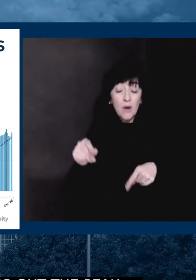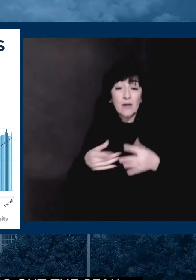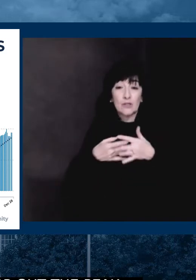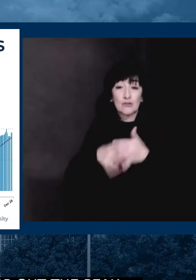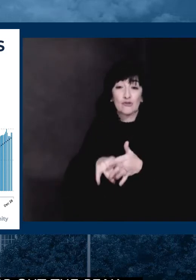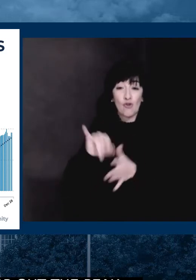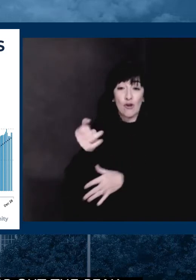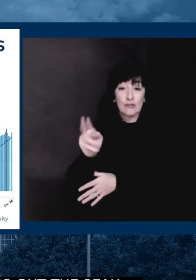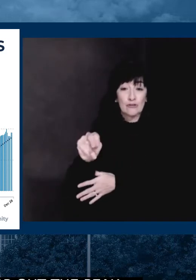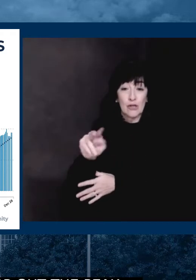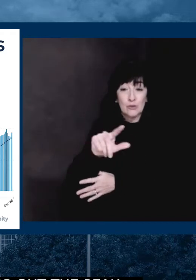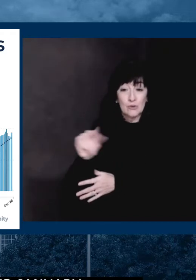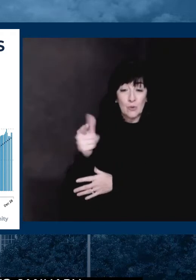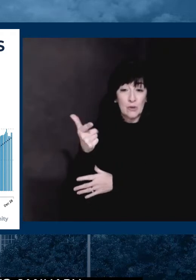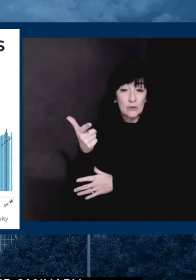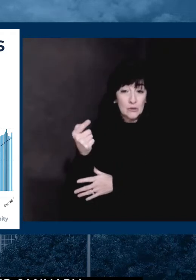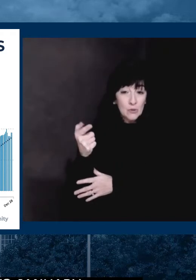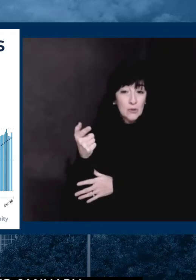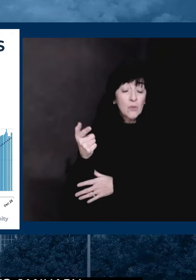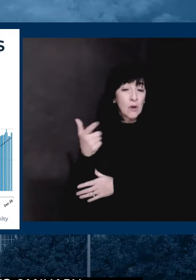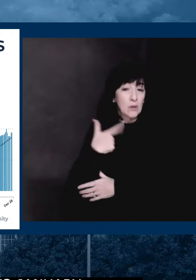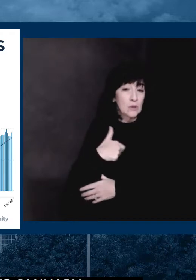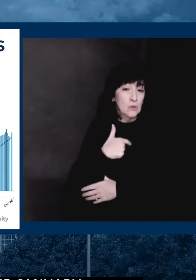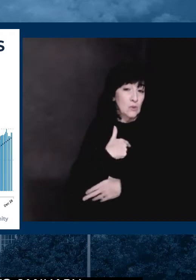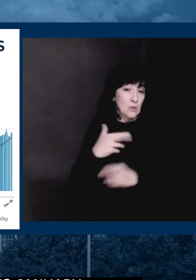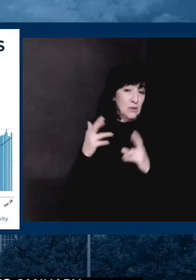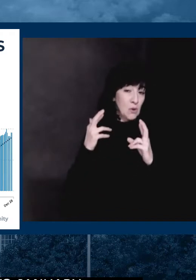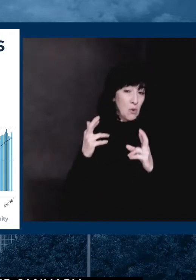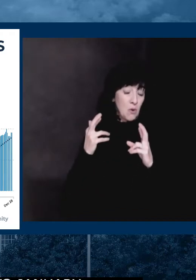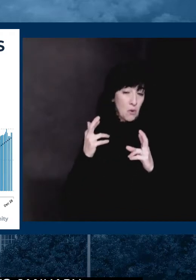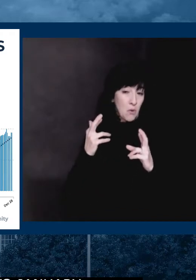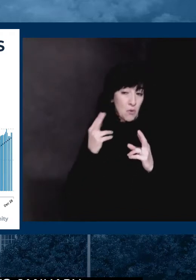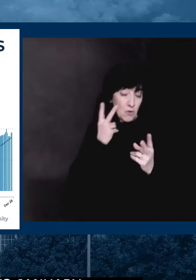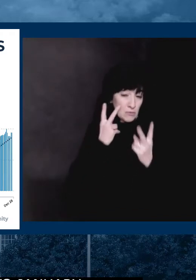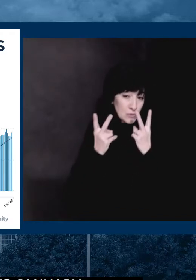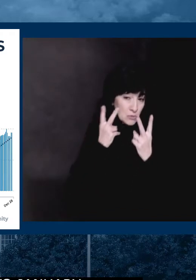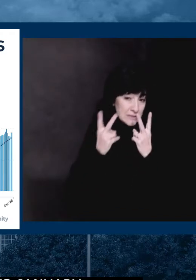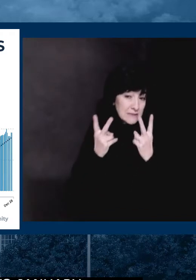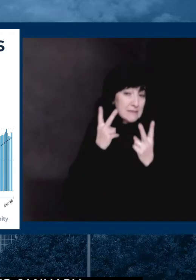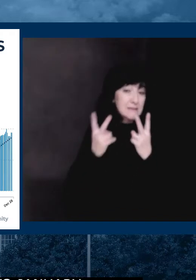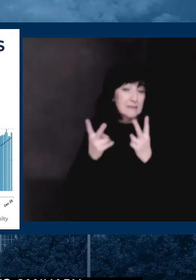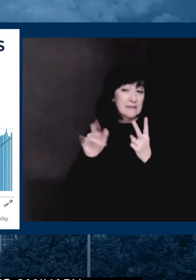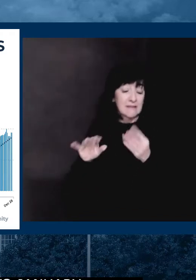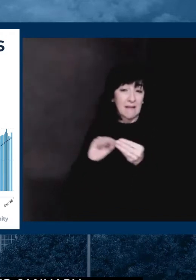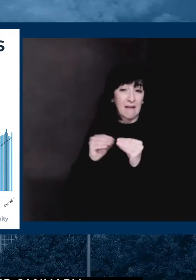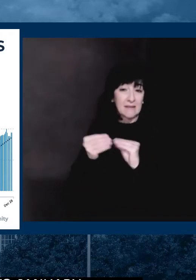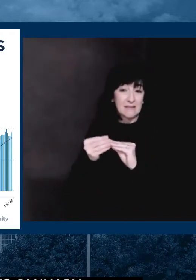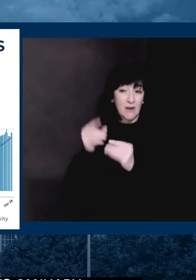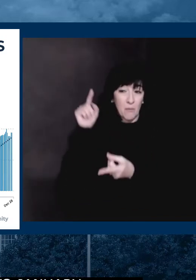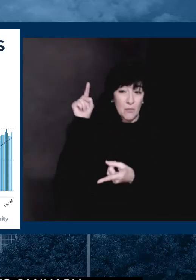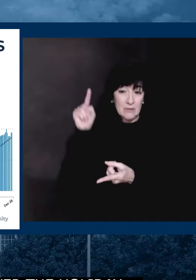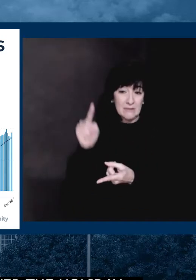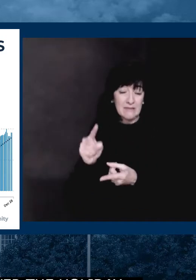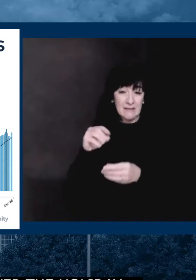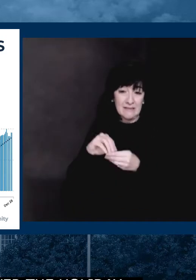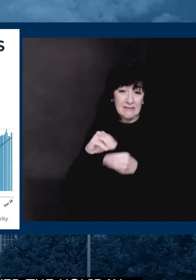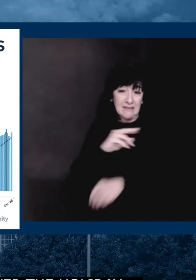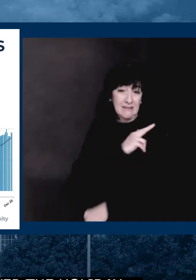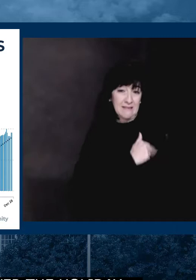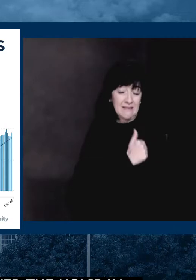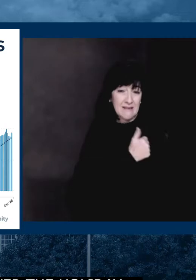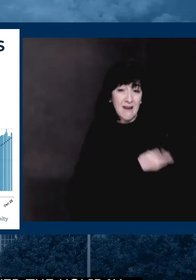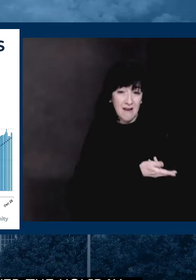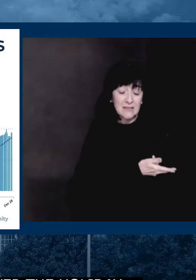that were in place over the holiday will determine how effective we are in creating a peak